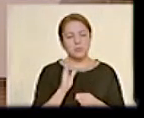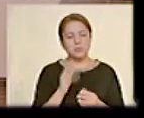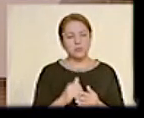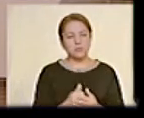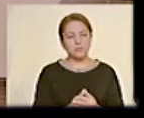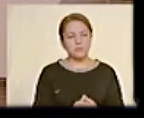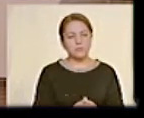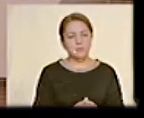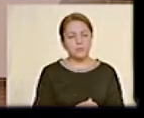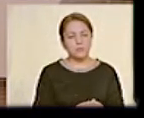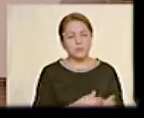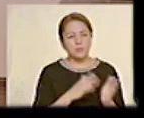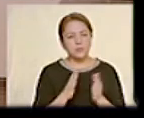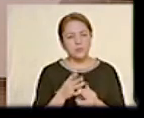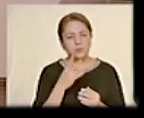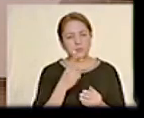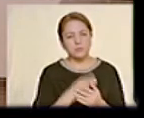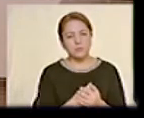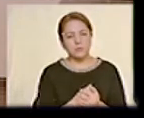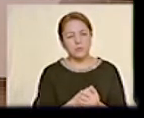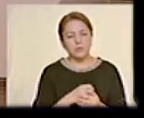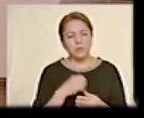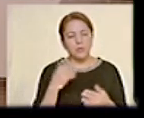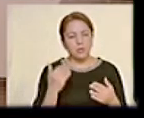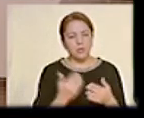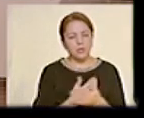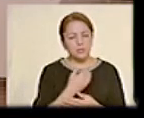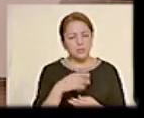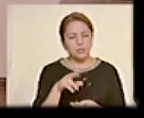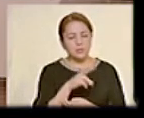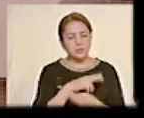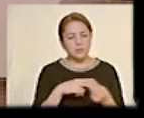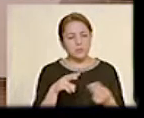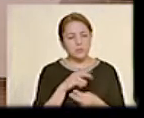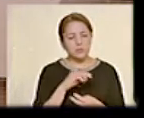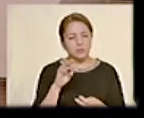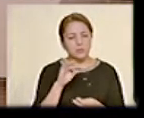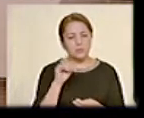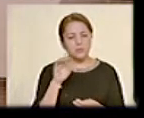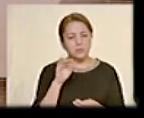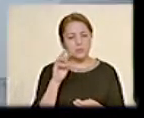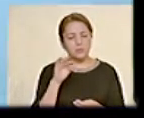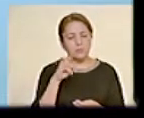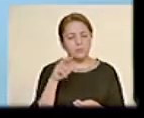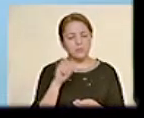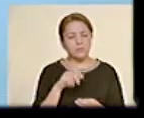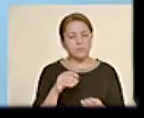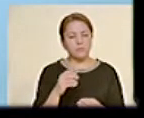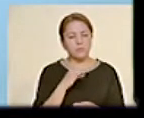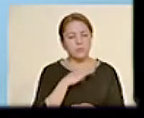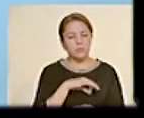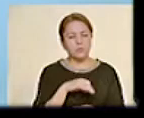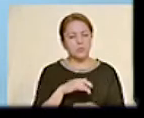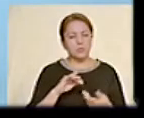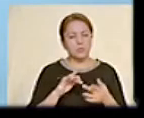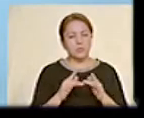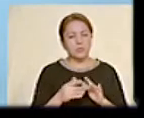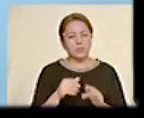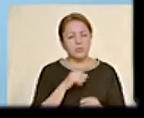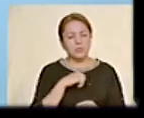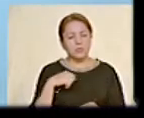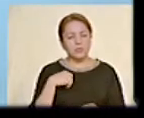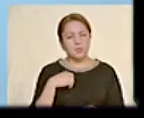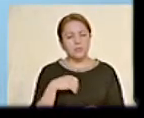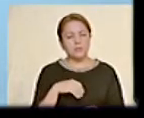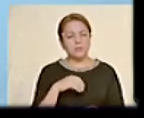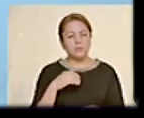boriladi. Keyingi ko'rinishimiz bu axborotlar izlash tizimlaridan foydalanishdir. Internetning eng